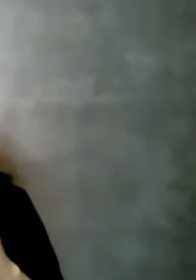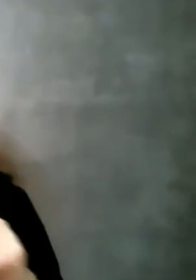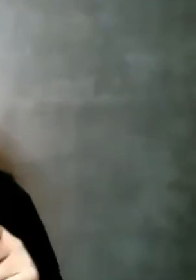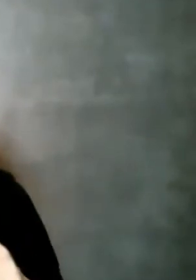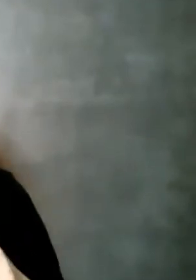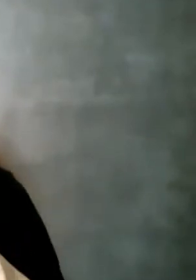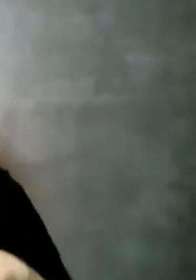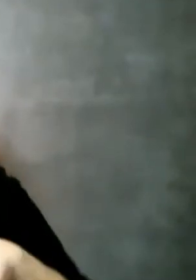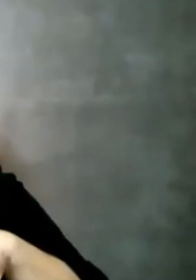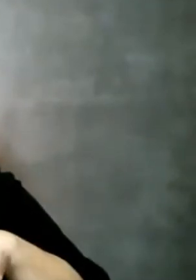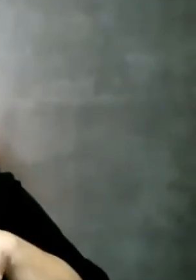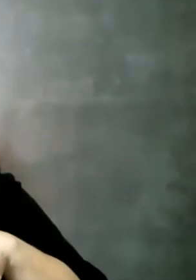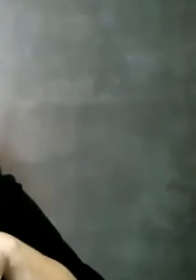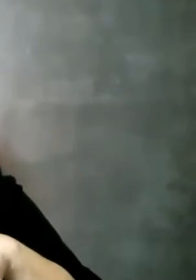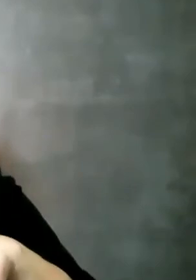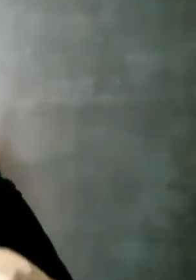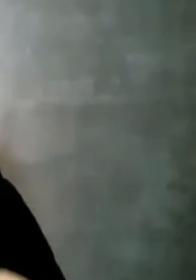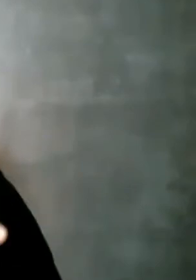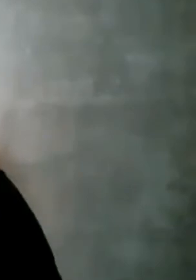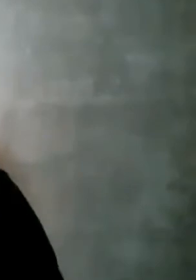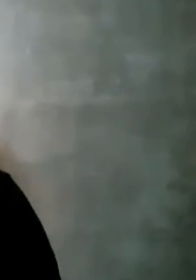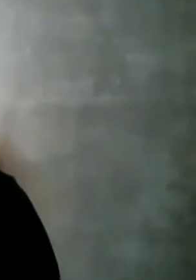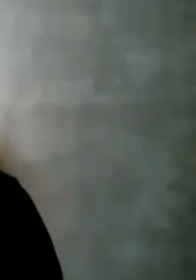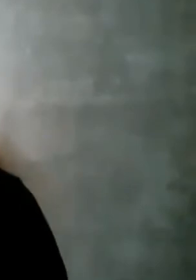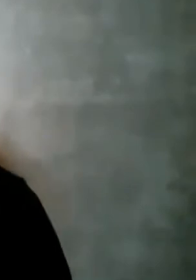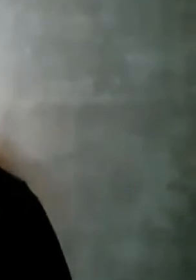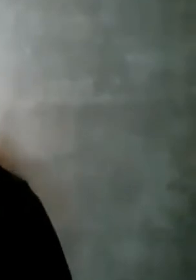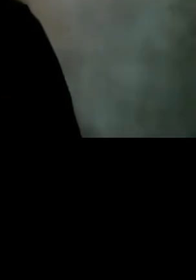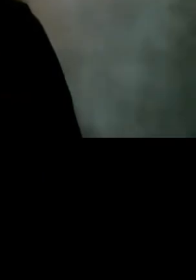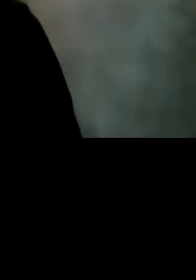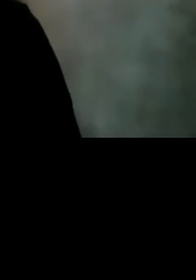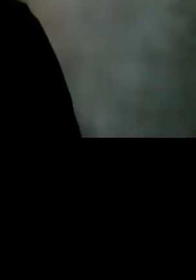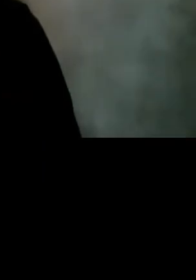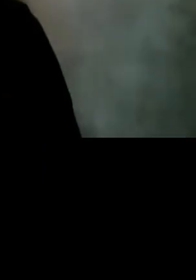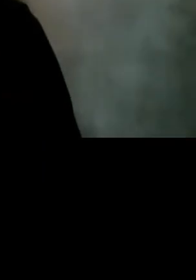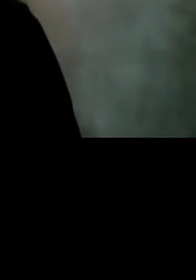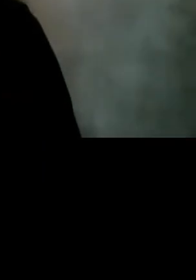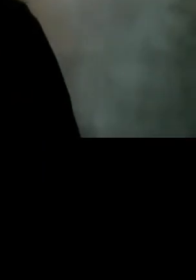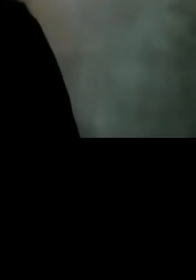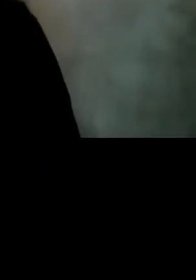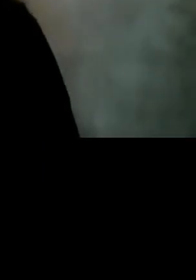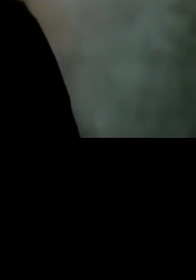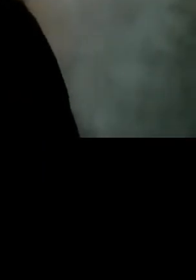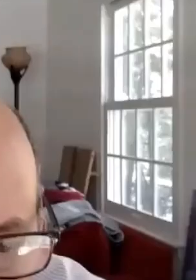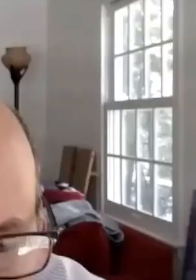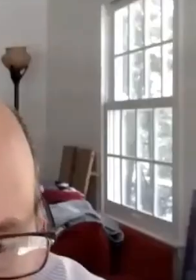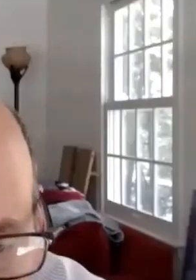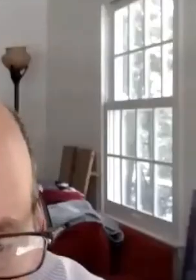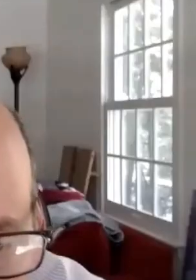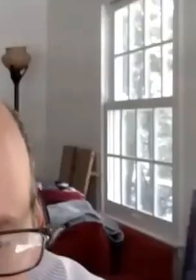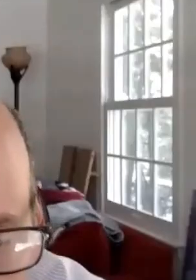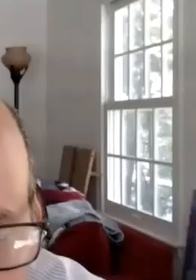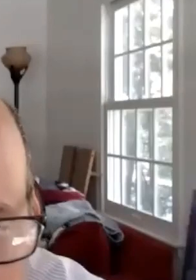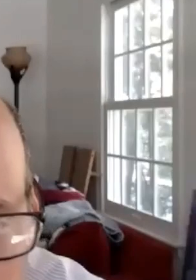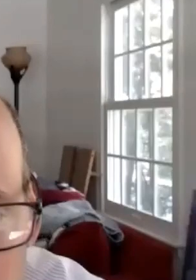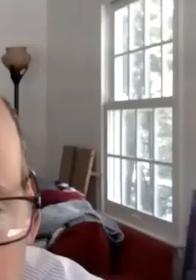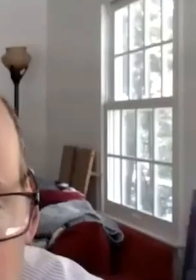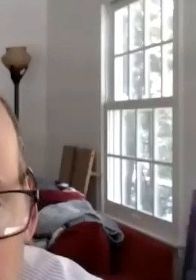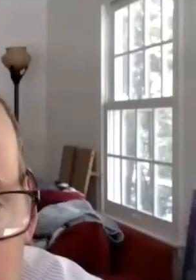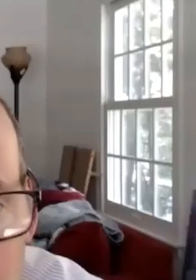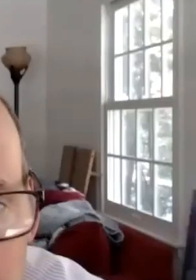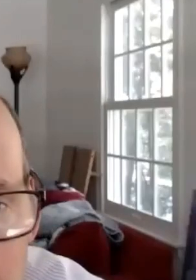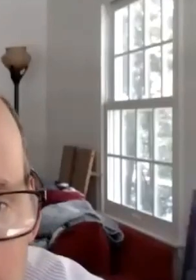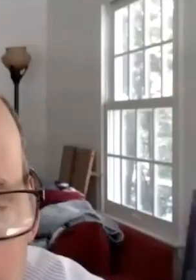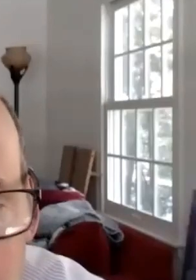to turn back to Ken Frank, who's going to talk about social network analysis. Thank you,